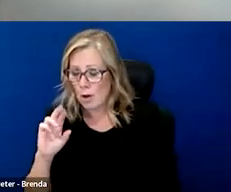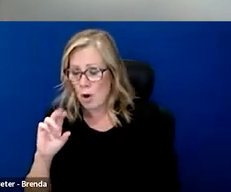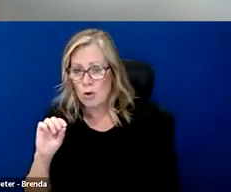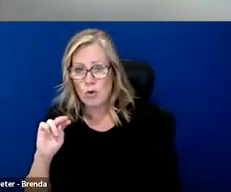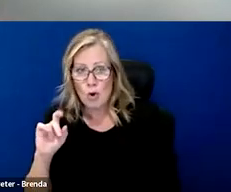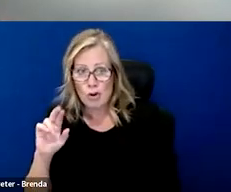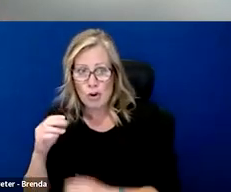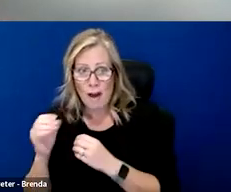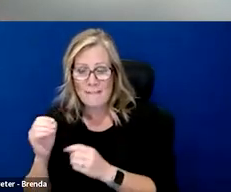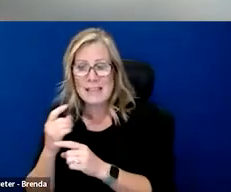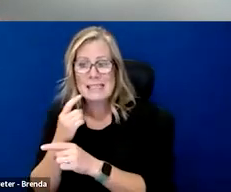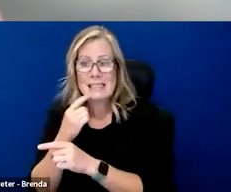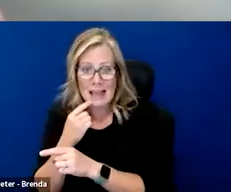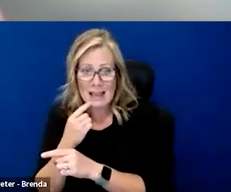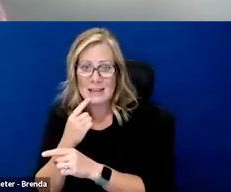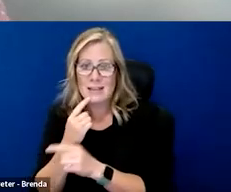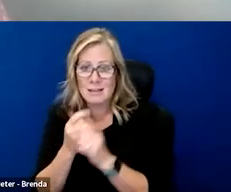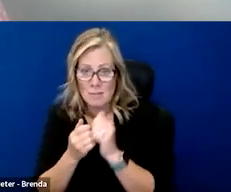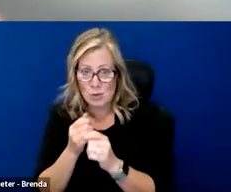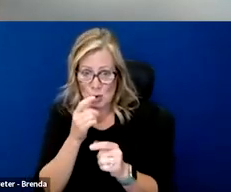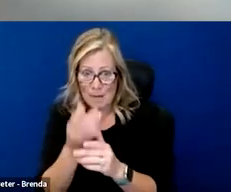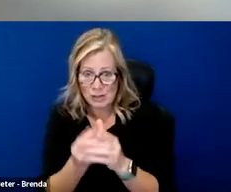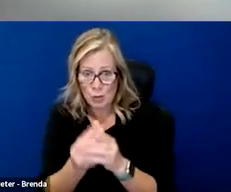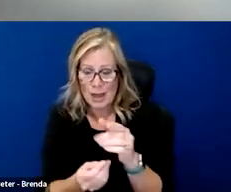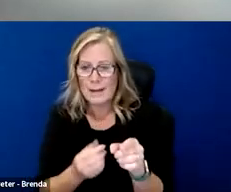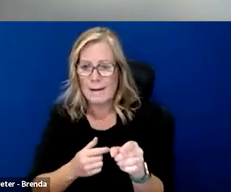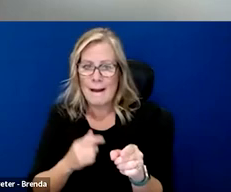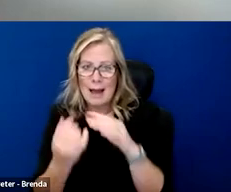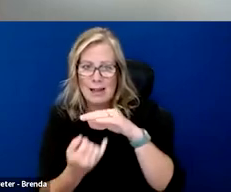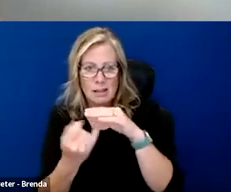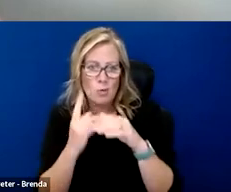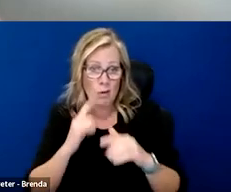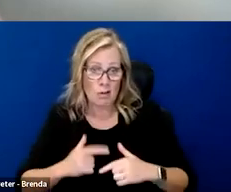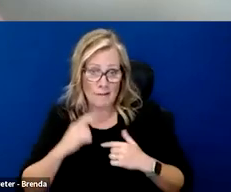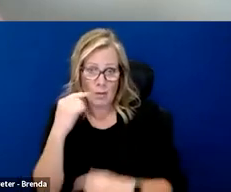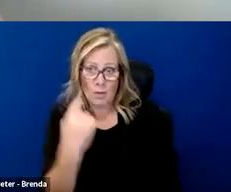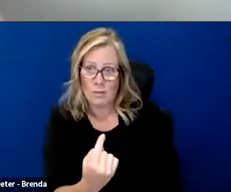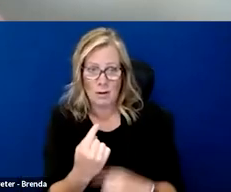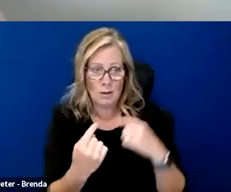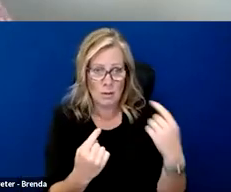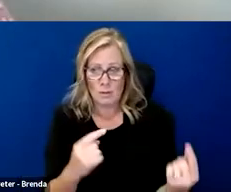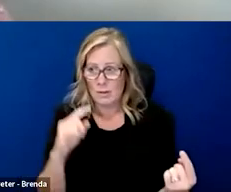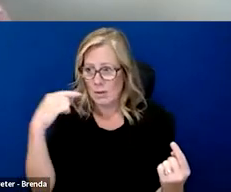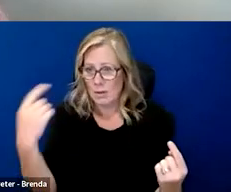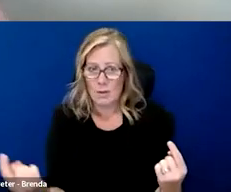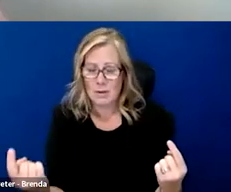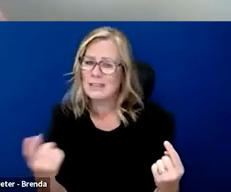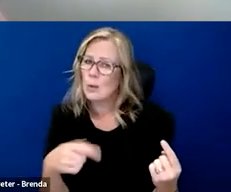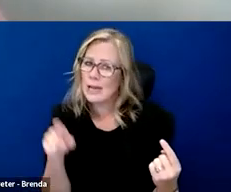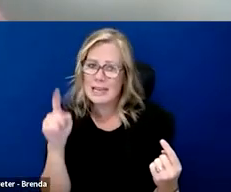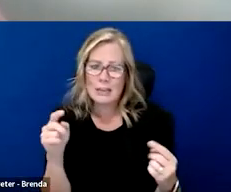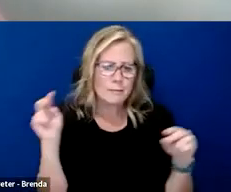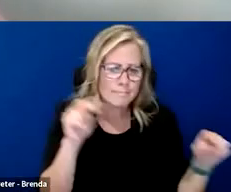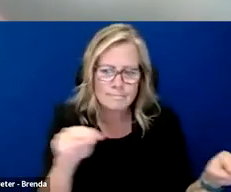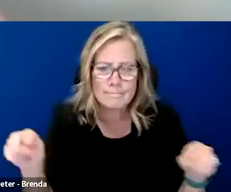not just that direct physical risk, but the social risk. So having social connections to help someone get to a place to cool off, to cool the space off, to seek